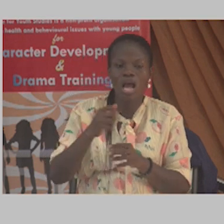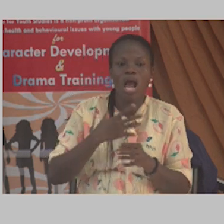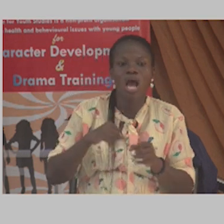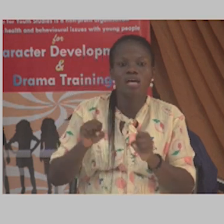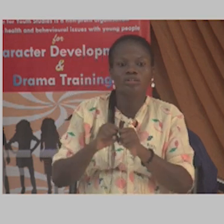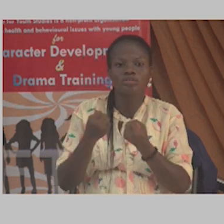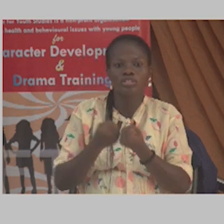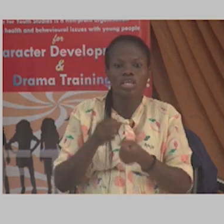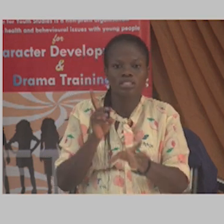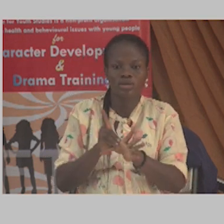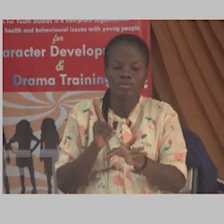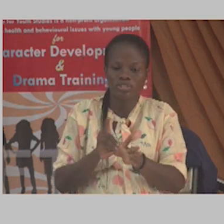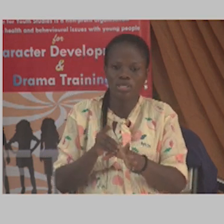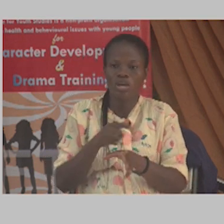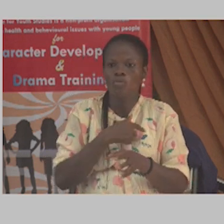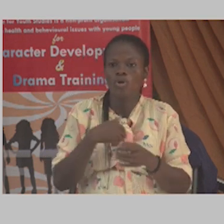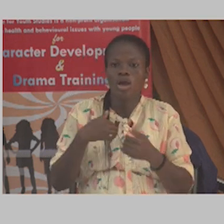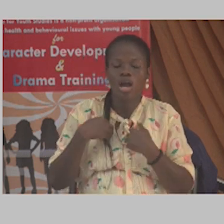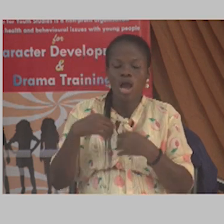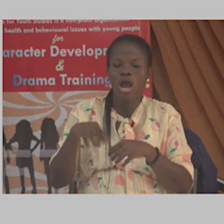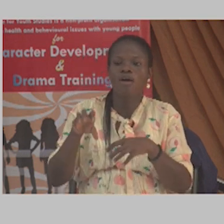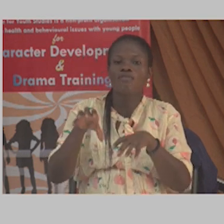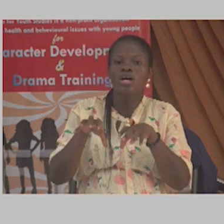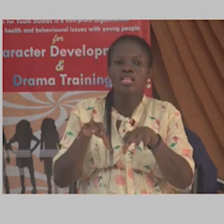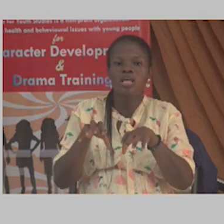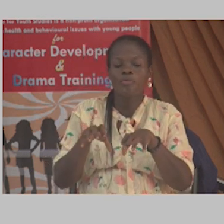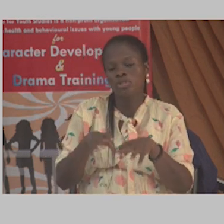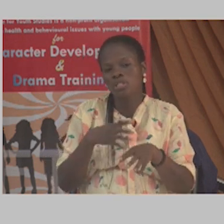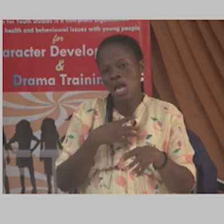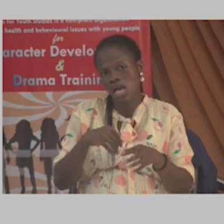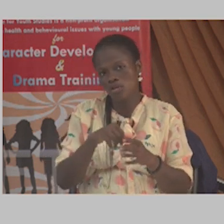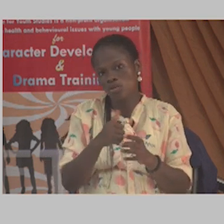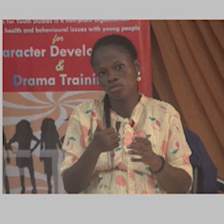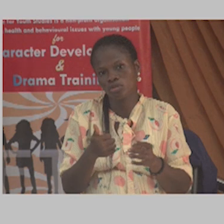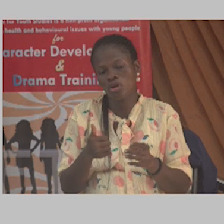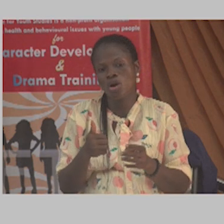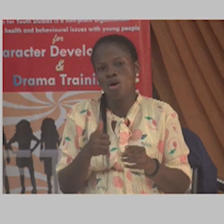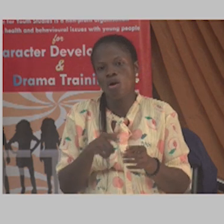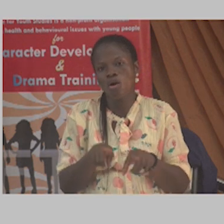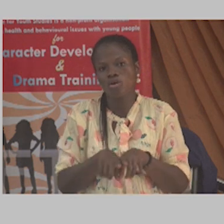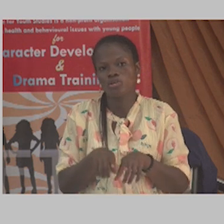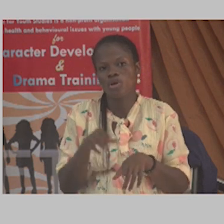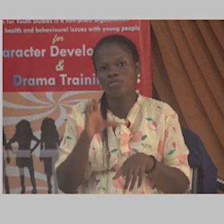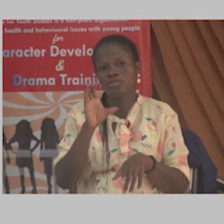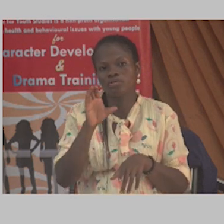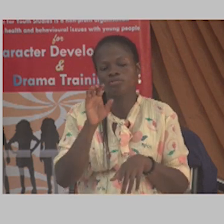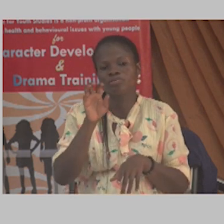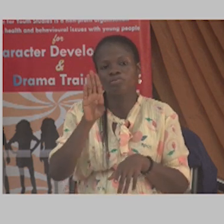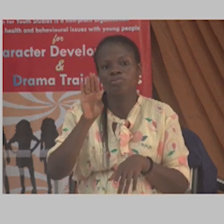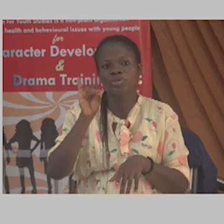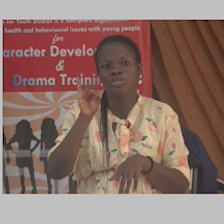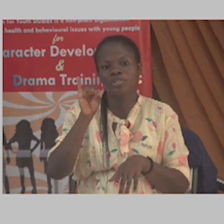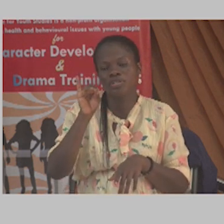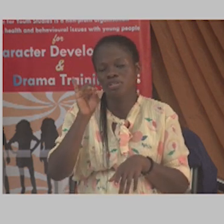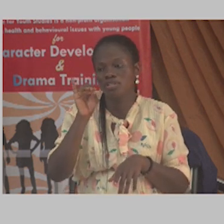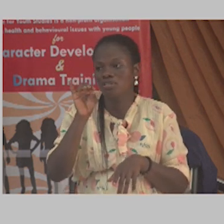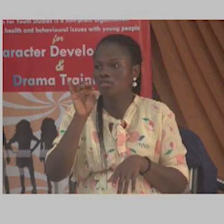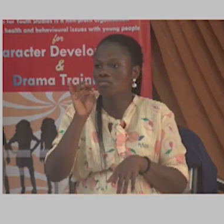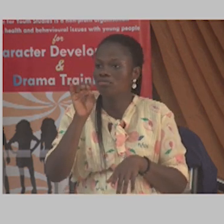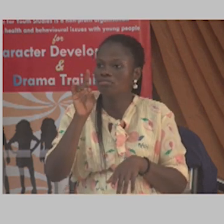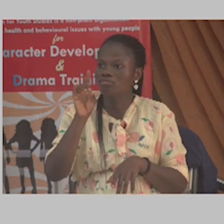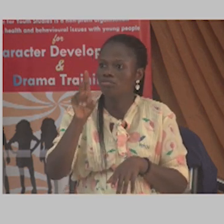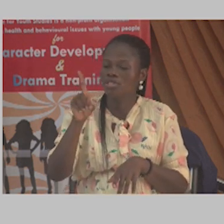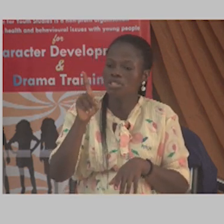We have leprosy, also called unseen. We have spinal bifida and hydrocephalus. We have spinal